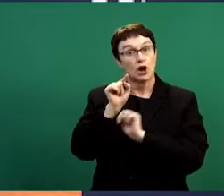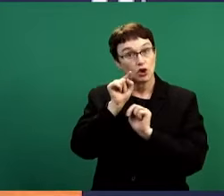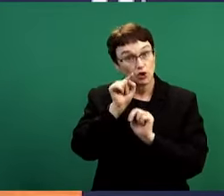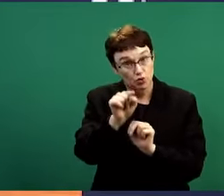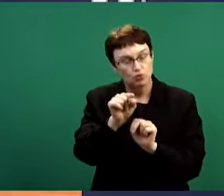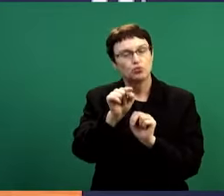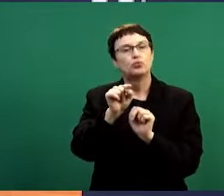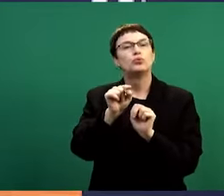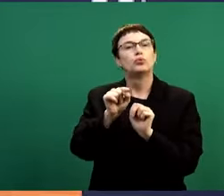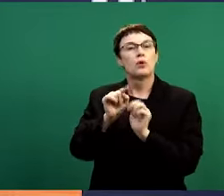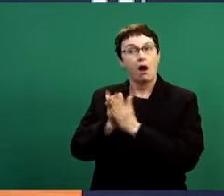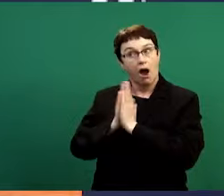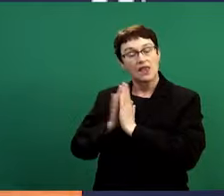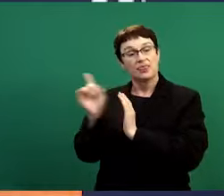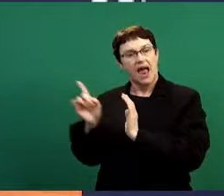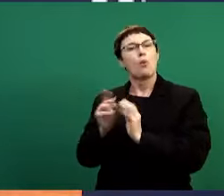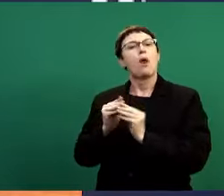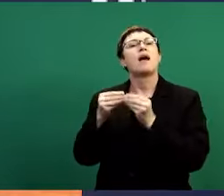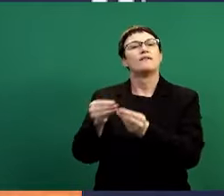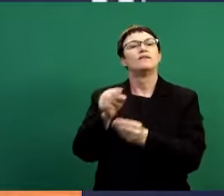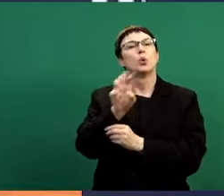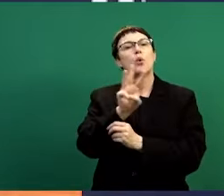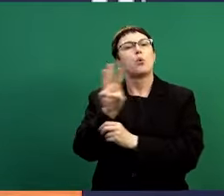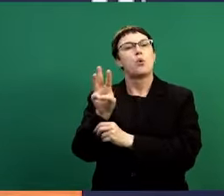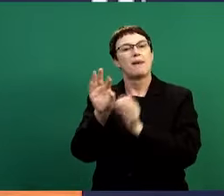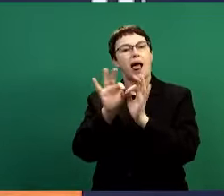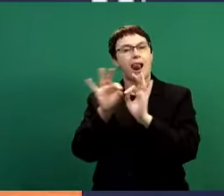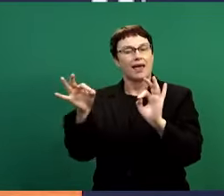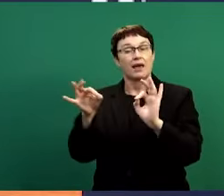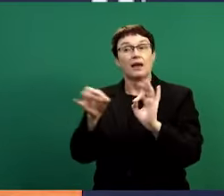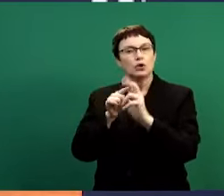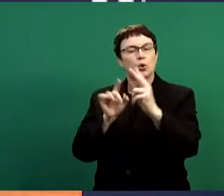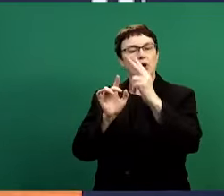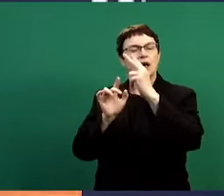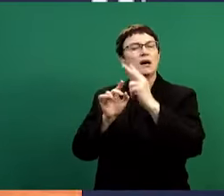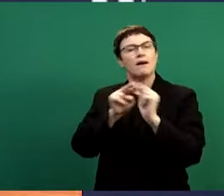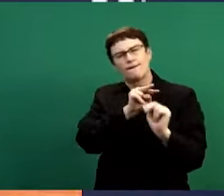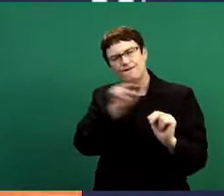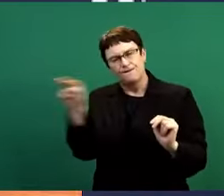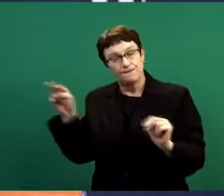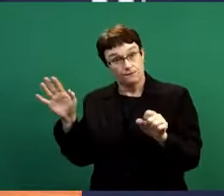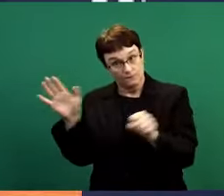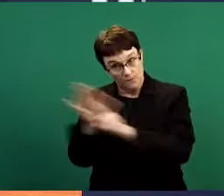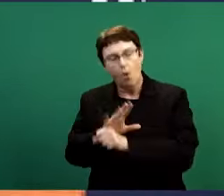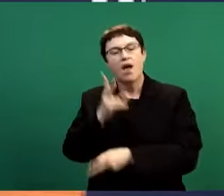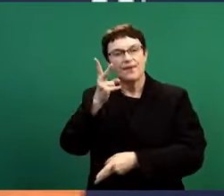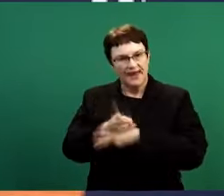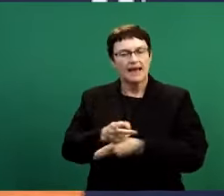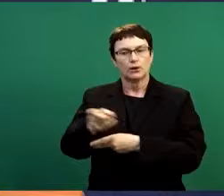short clip posted on social media. Let's be clear.